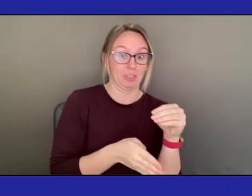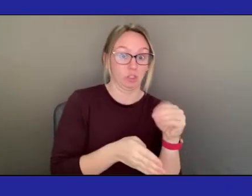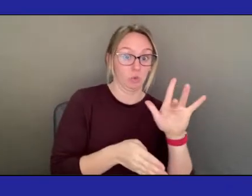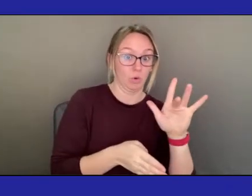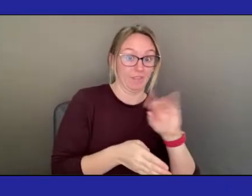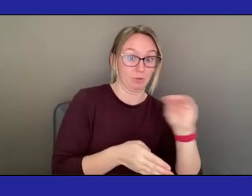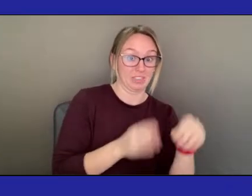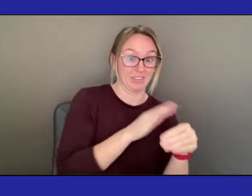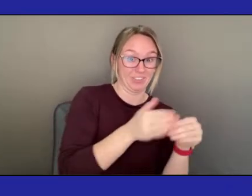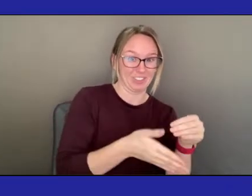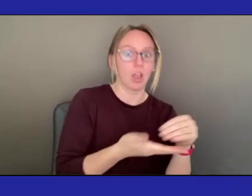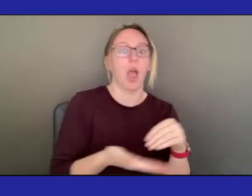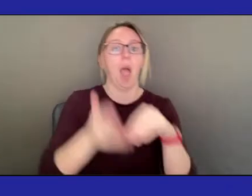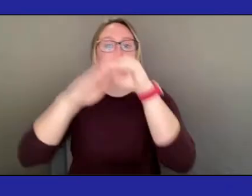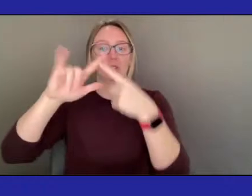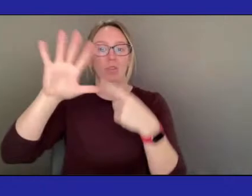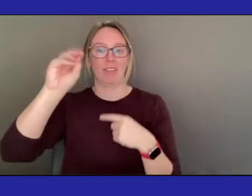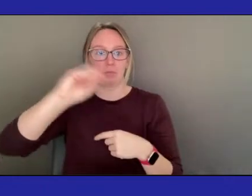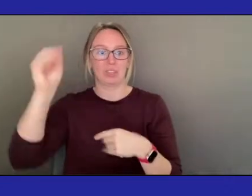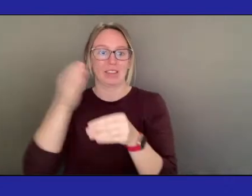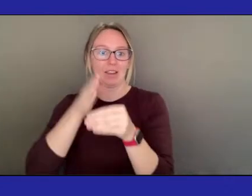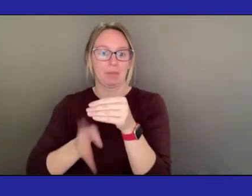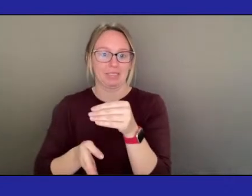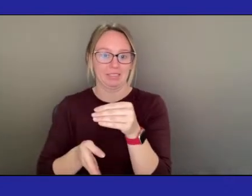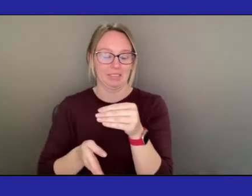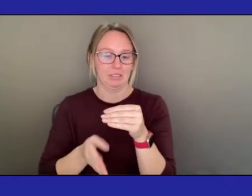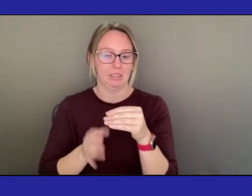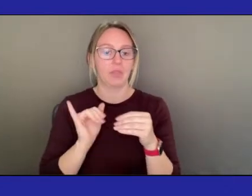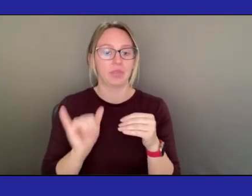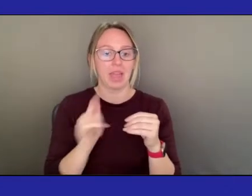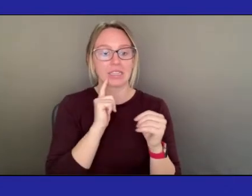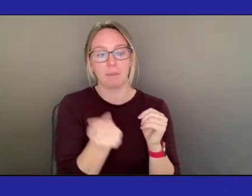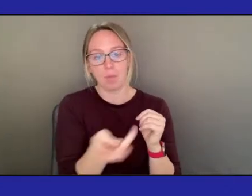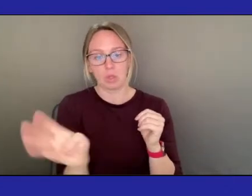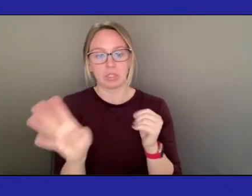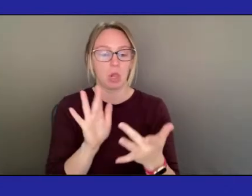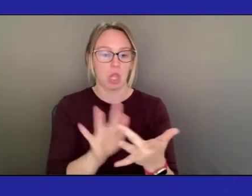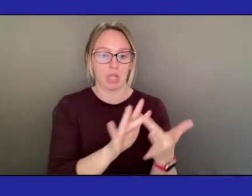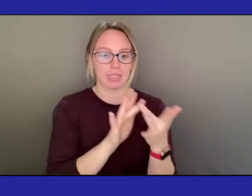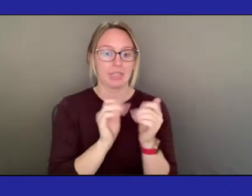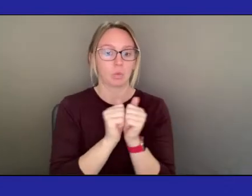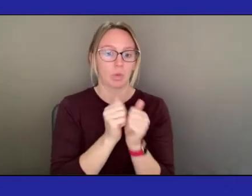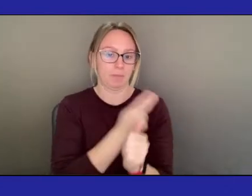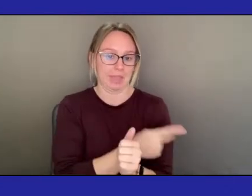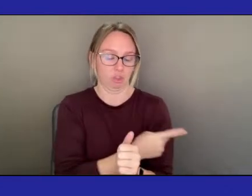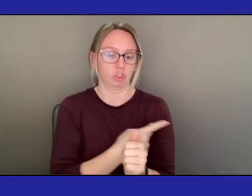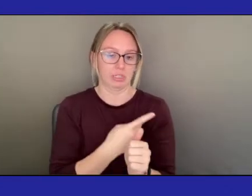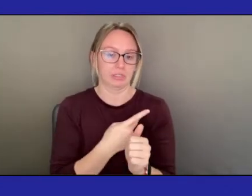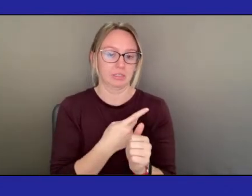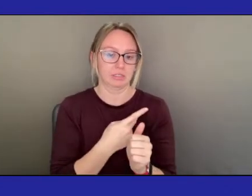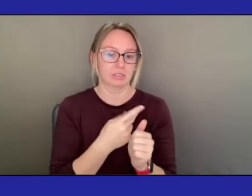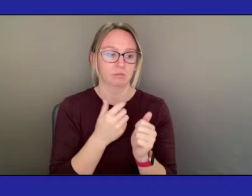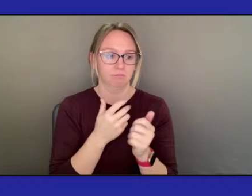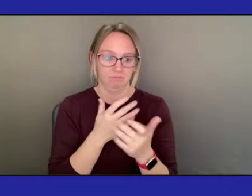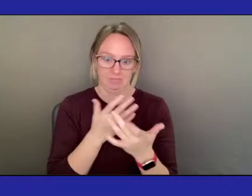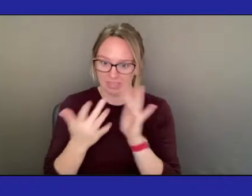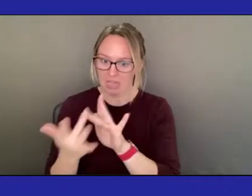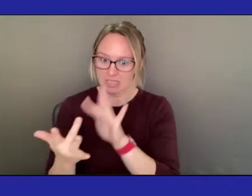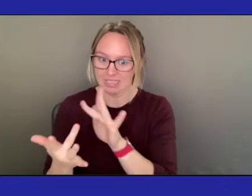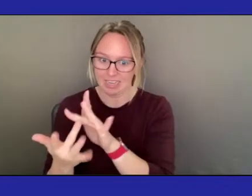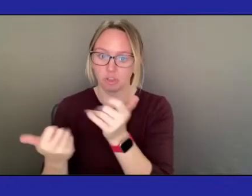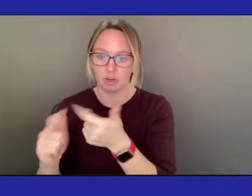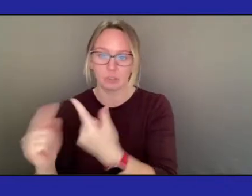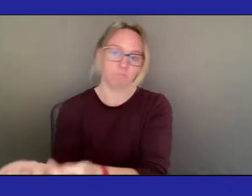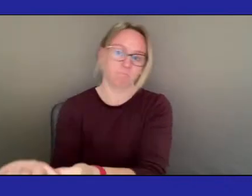to 50% complete. And that's multiple contacts with the patient to try to get them into our